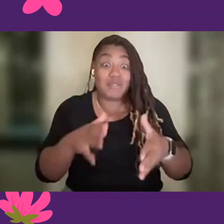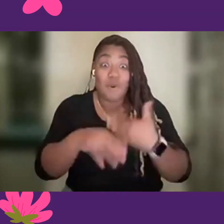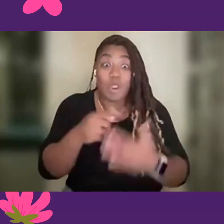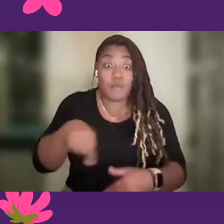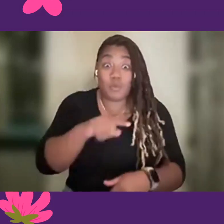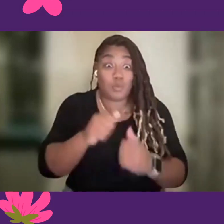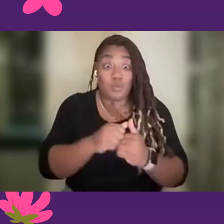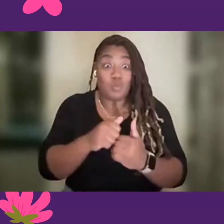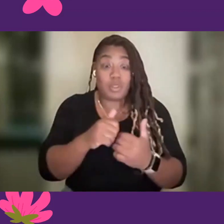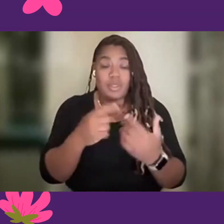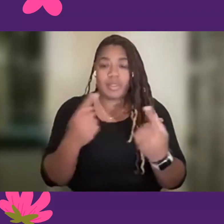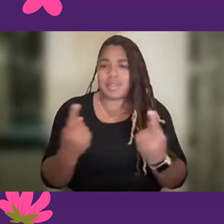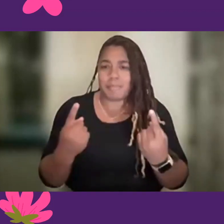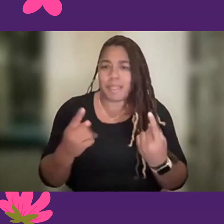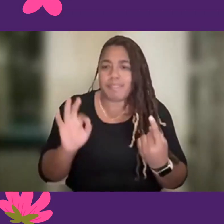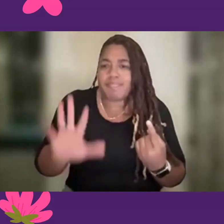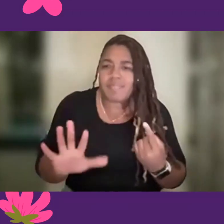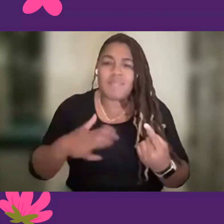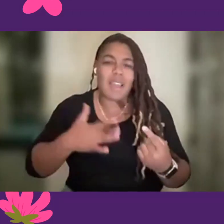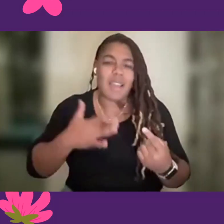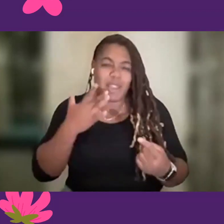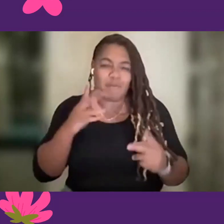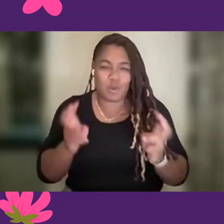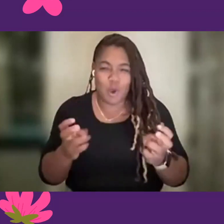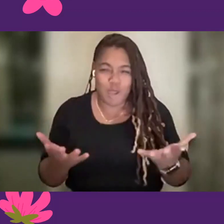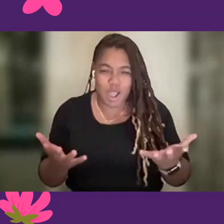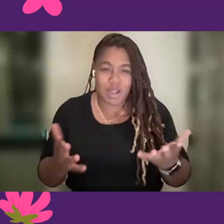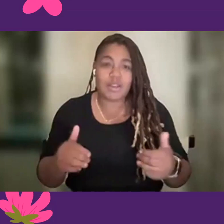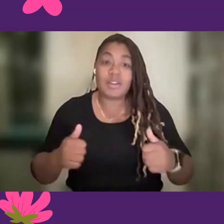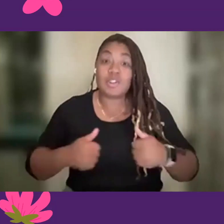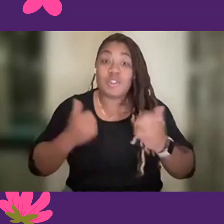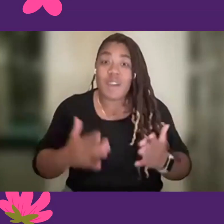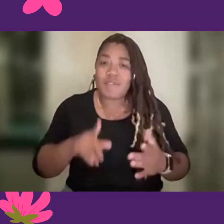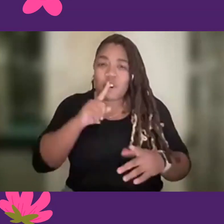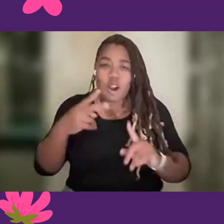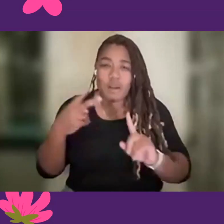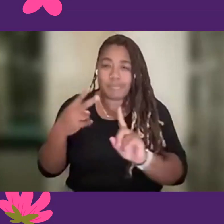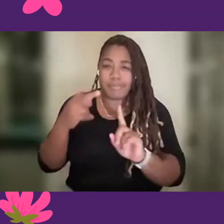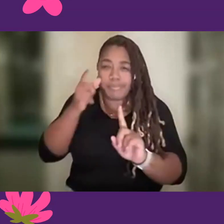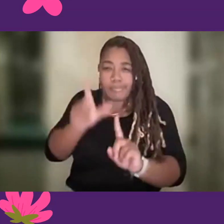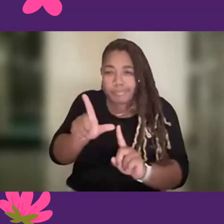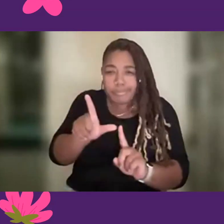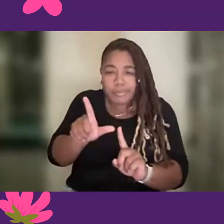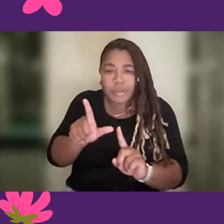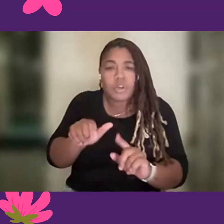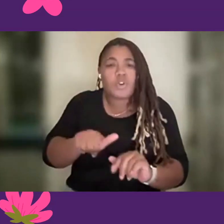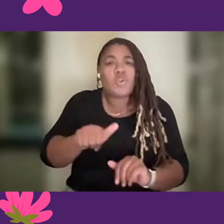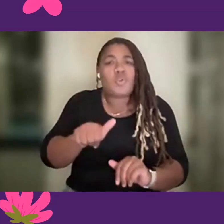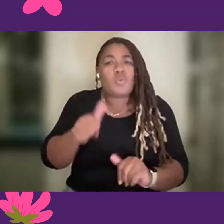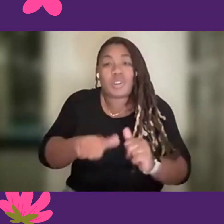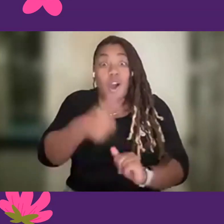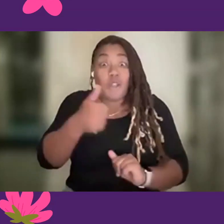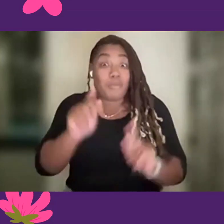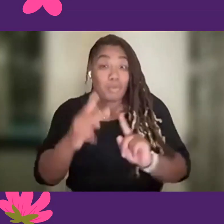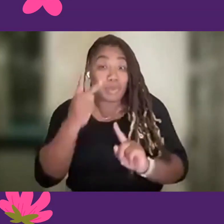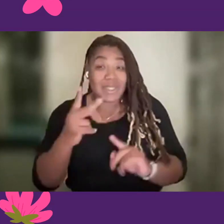this evening. This is my favorite quote. It is, "Survivors are the lens through which others see hope." So I hope that